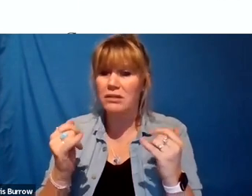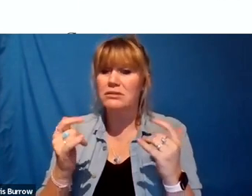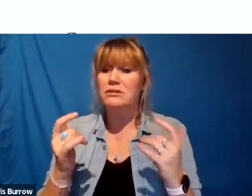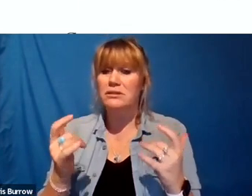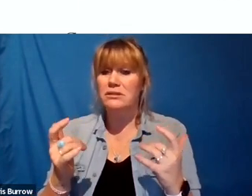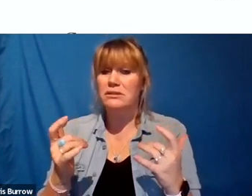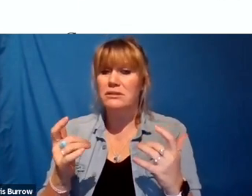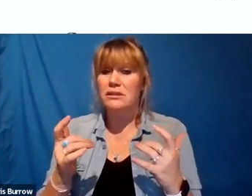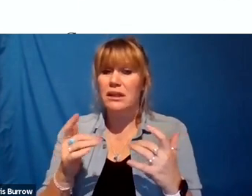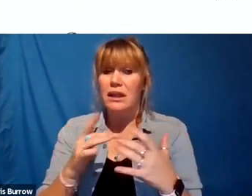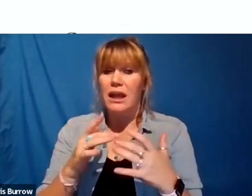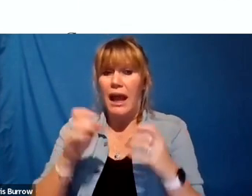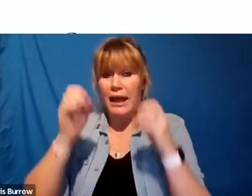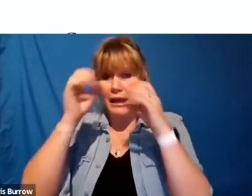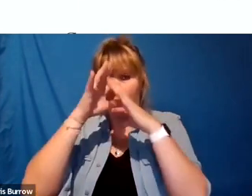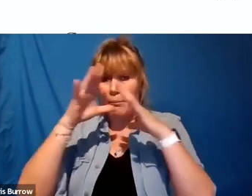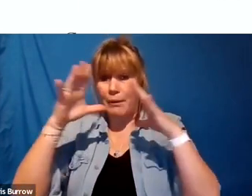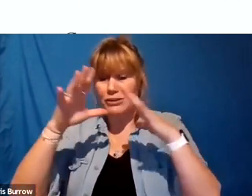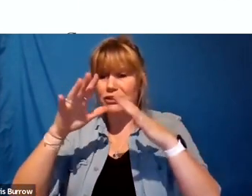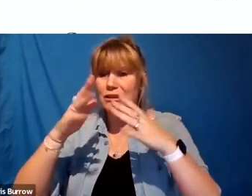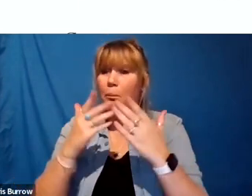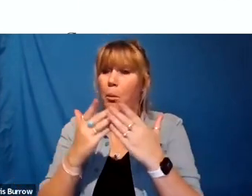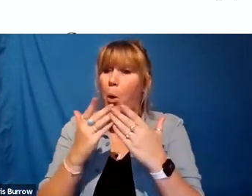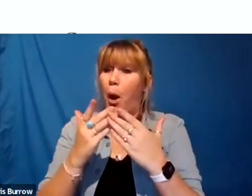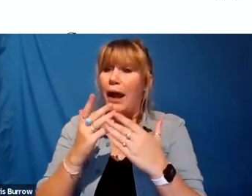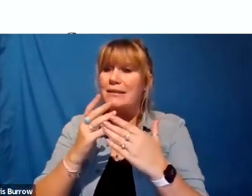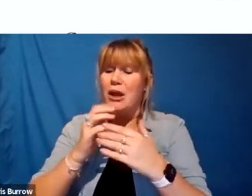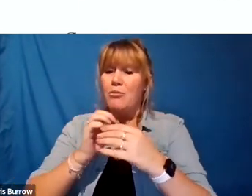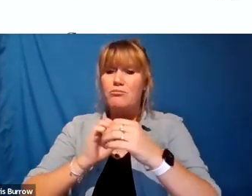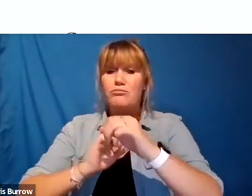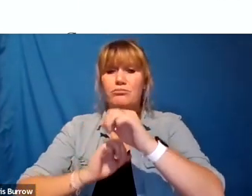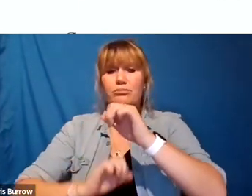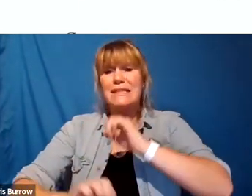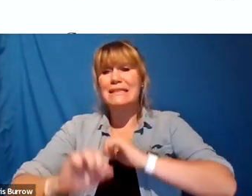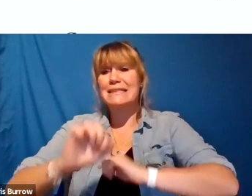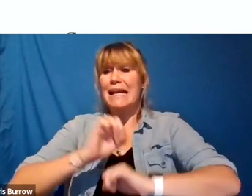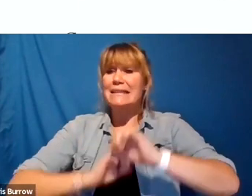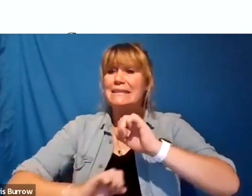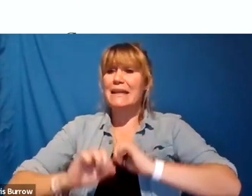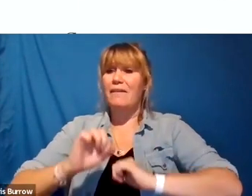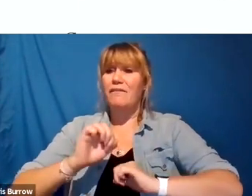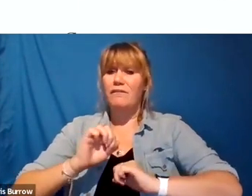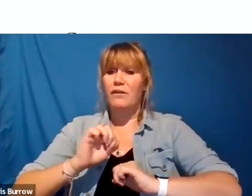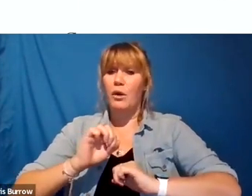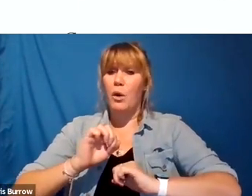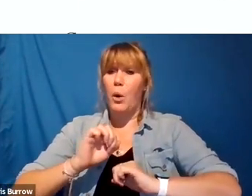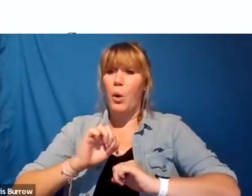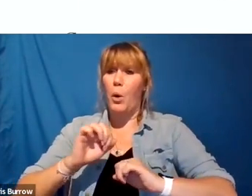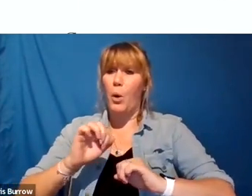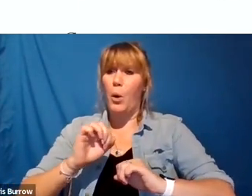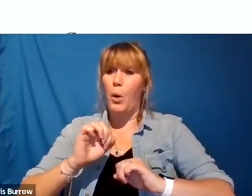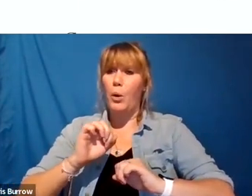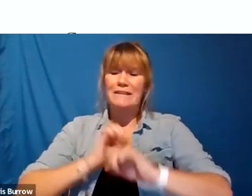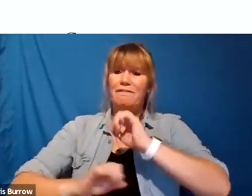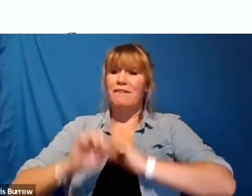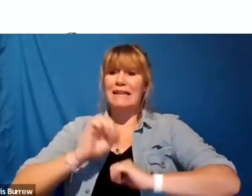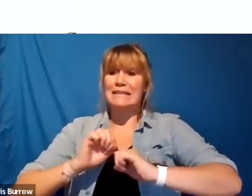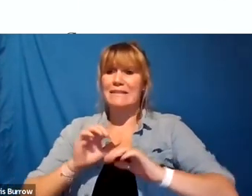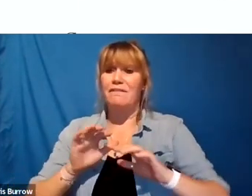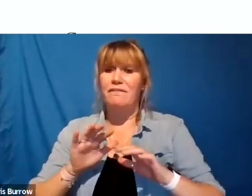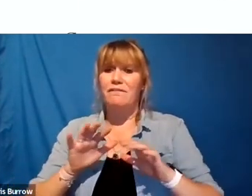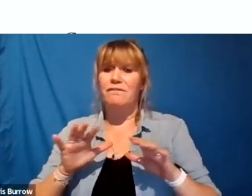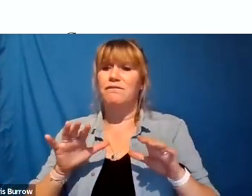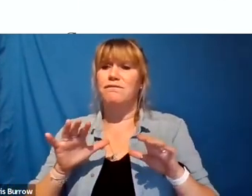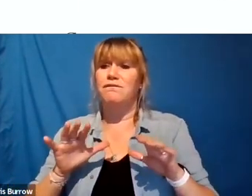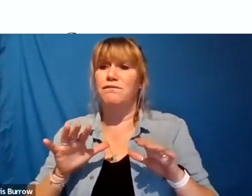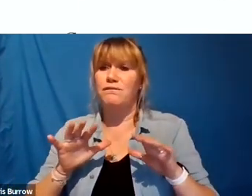force. And that's so linked to the colonizing and empire building, which our country